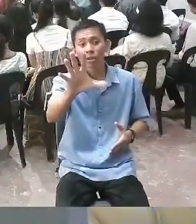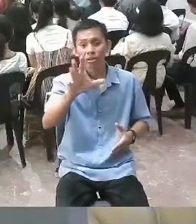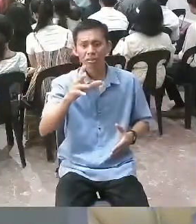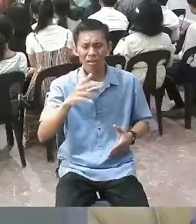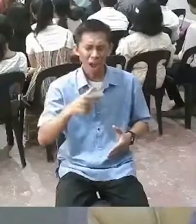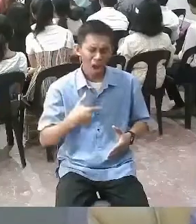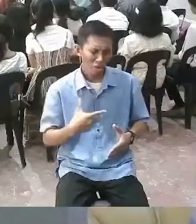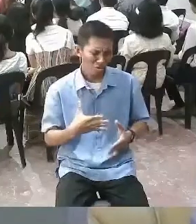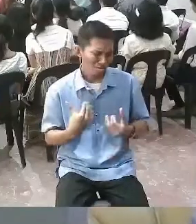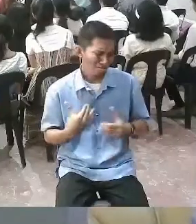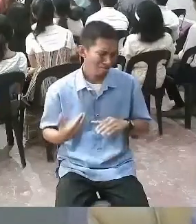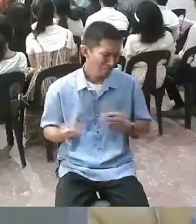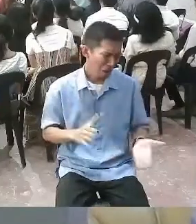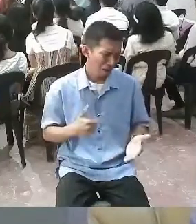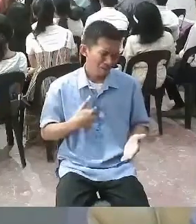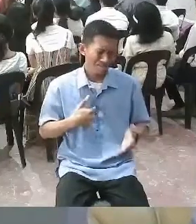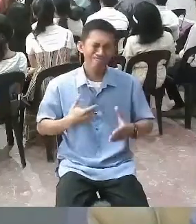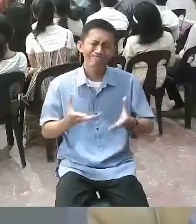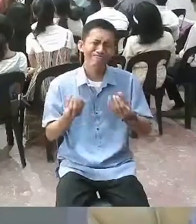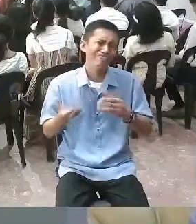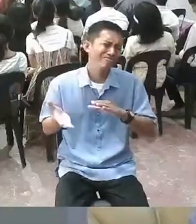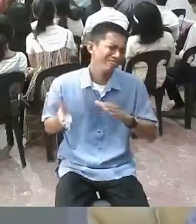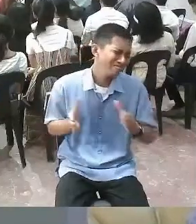said, I'm dying.